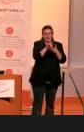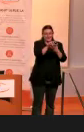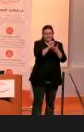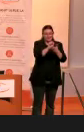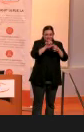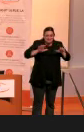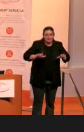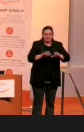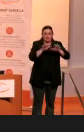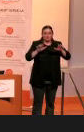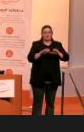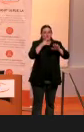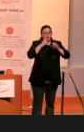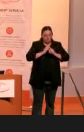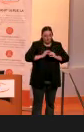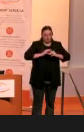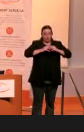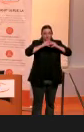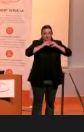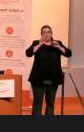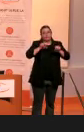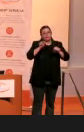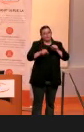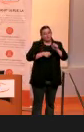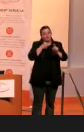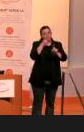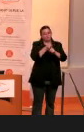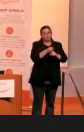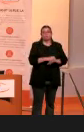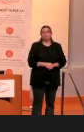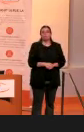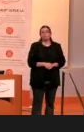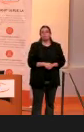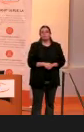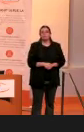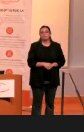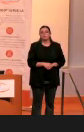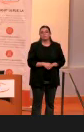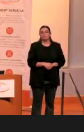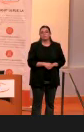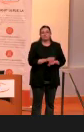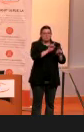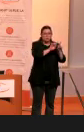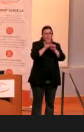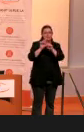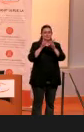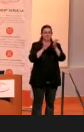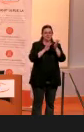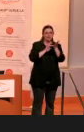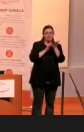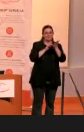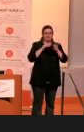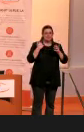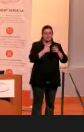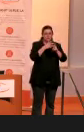activation plays a role here. And these will be amenable to certain agents that are currently